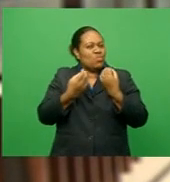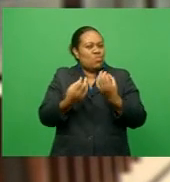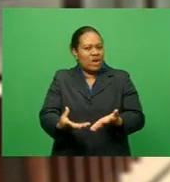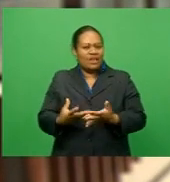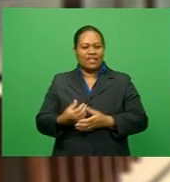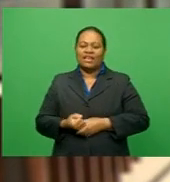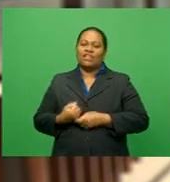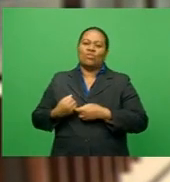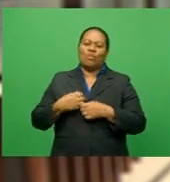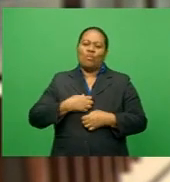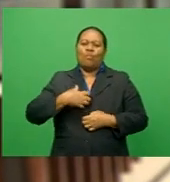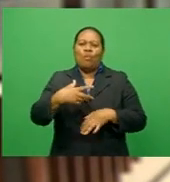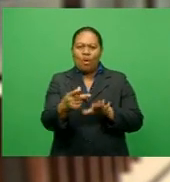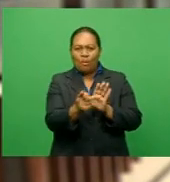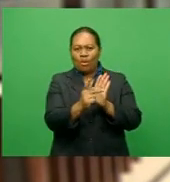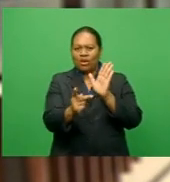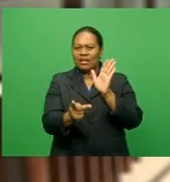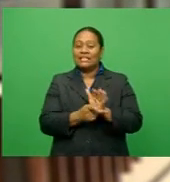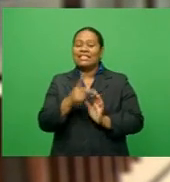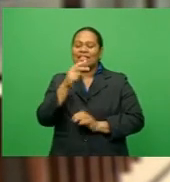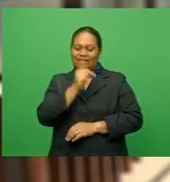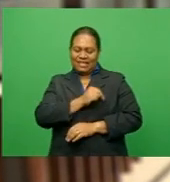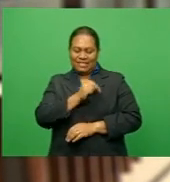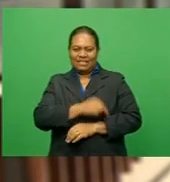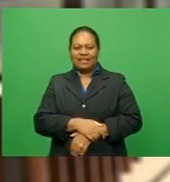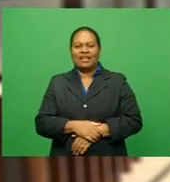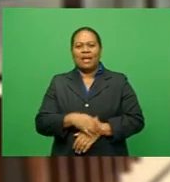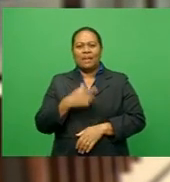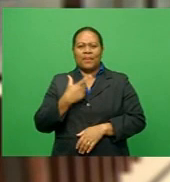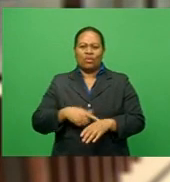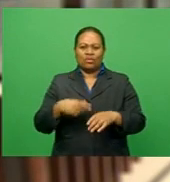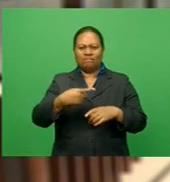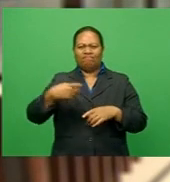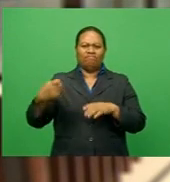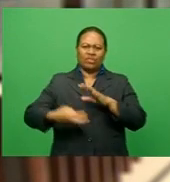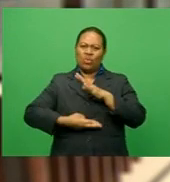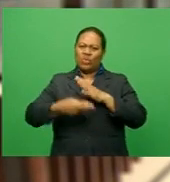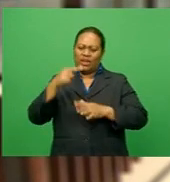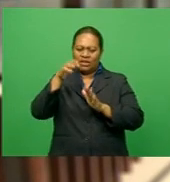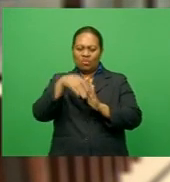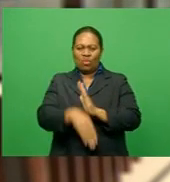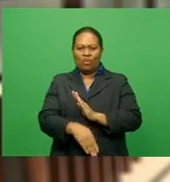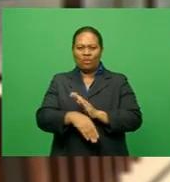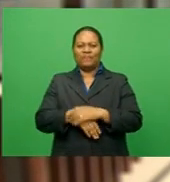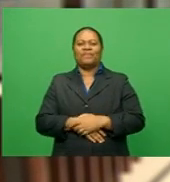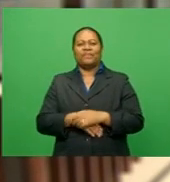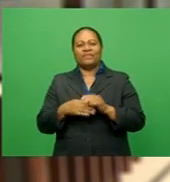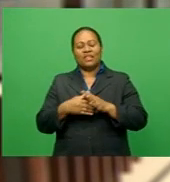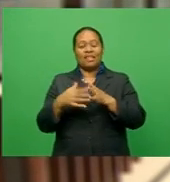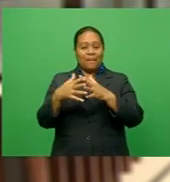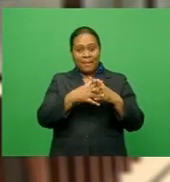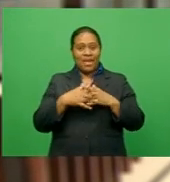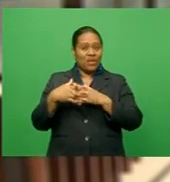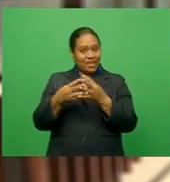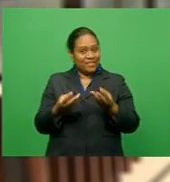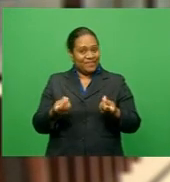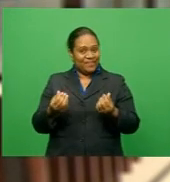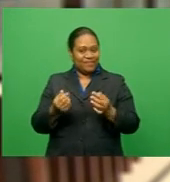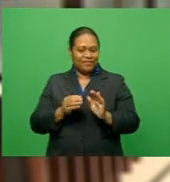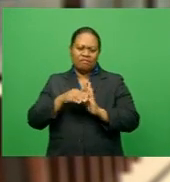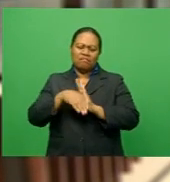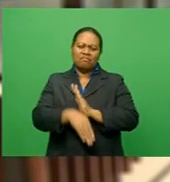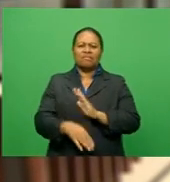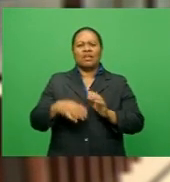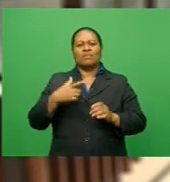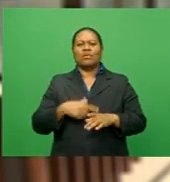yet more policy stimulus if needed after cutting rates to record lows. And the US dollar nursed losses with the